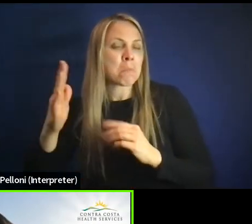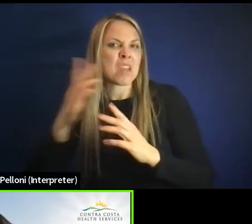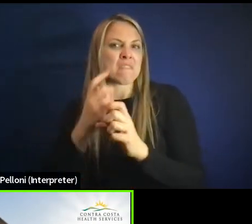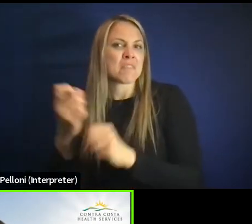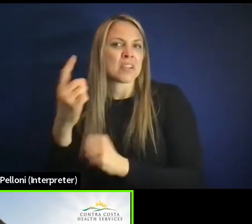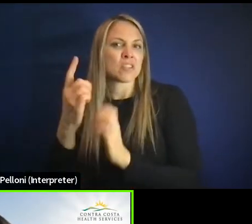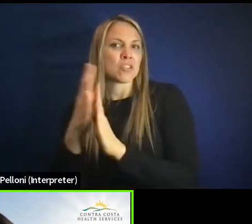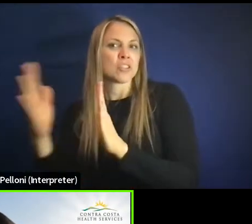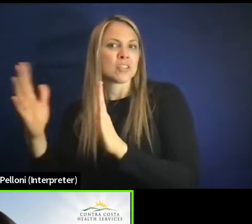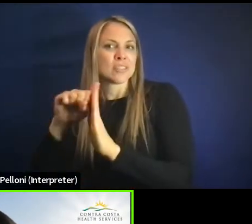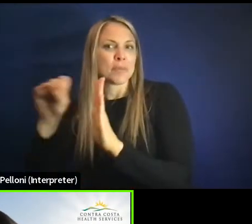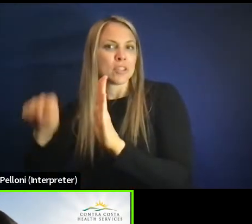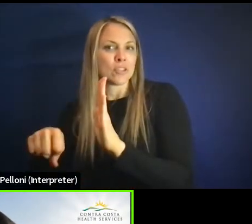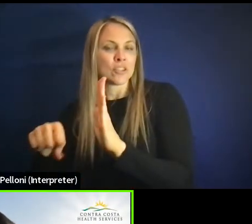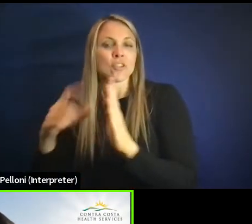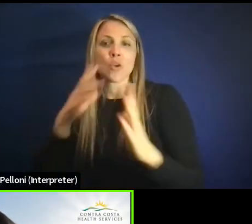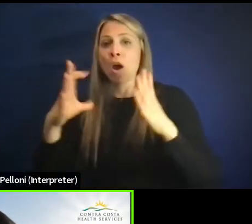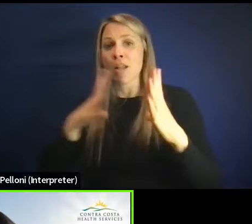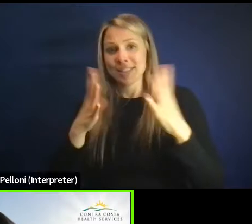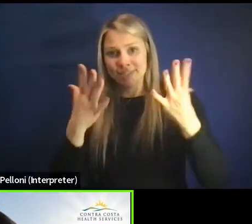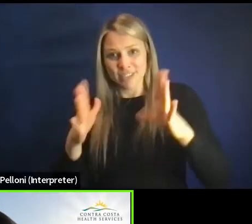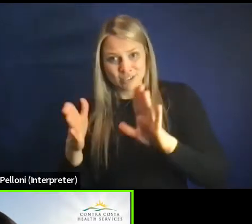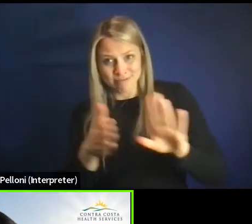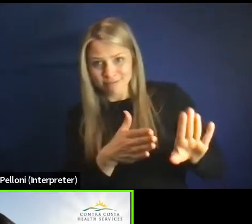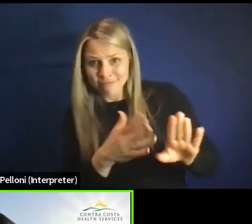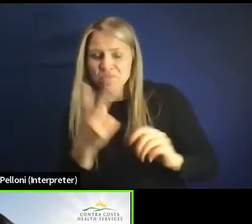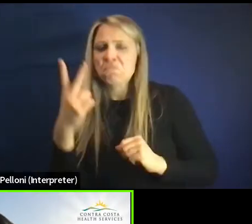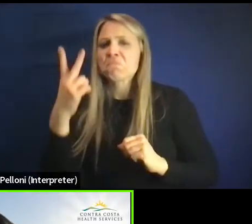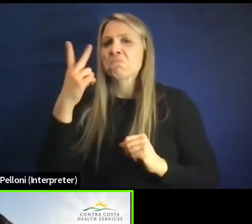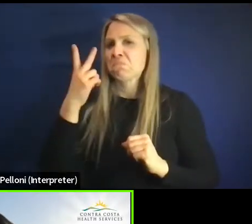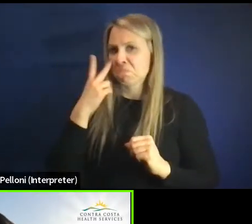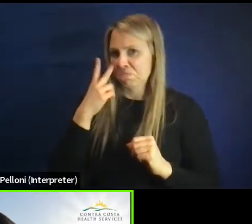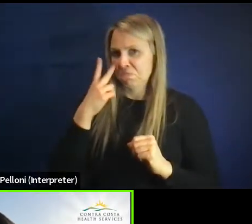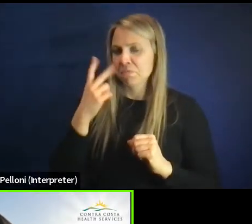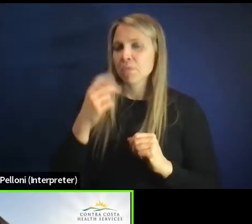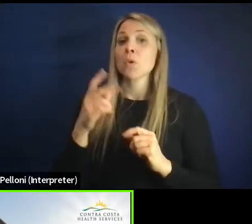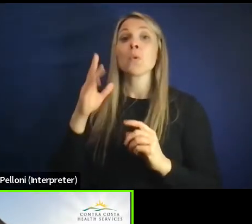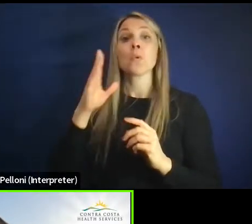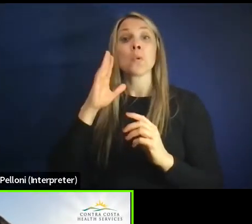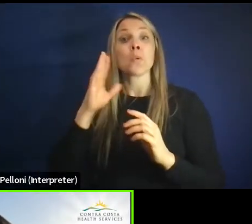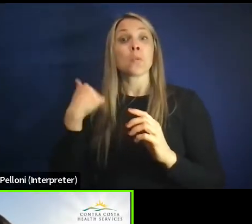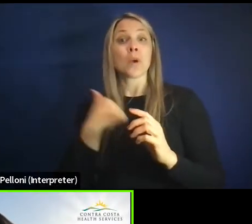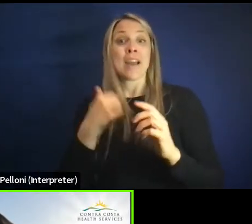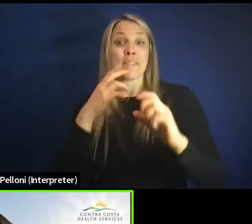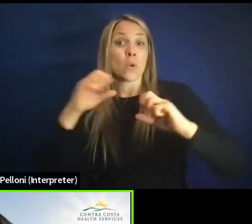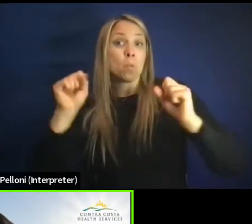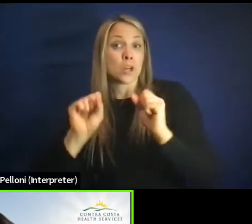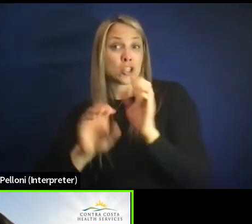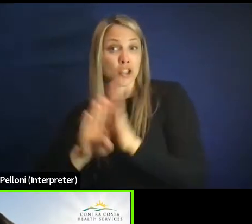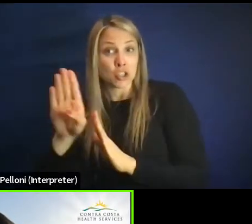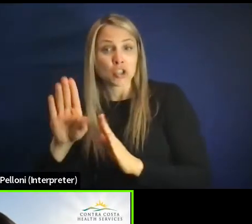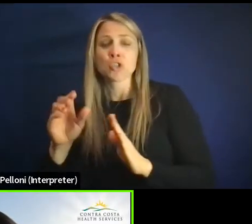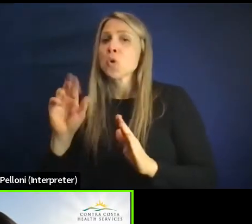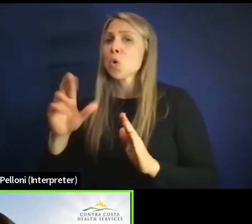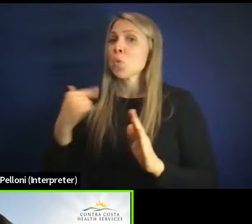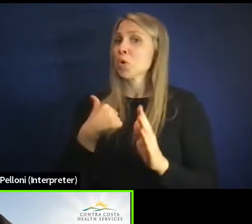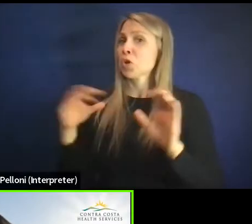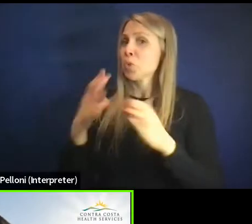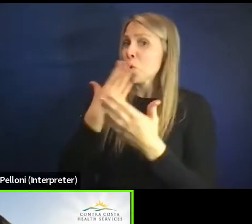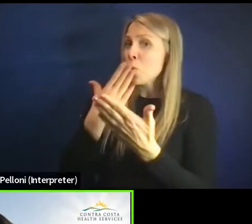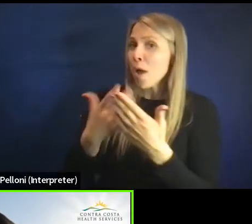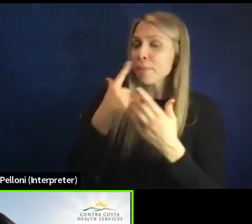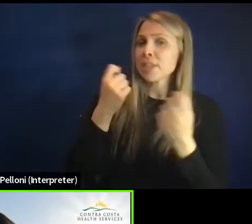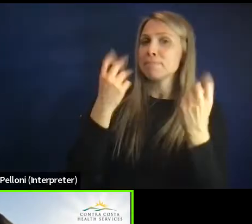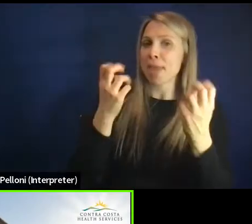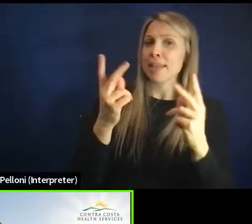next semester after the holidays. Are we having a winter surge? Are we doing really well because we vaccinated